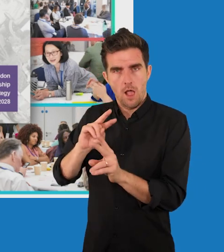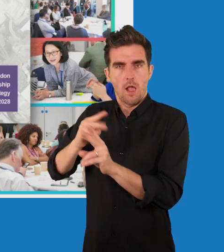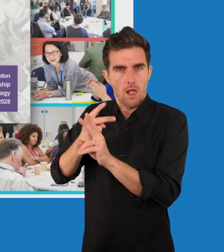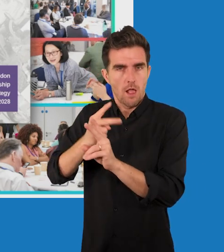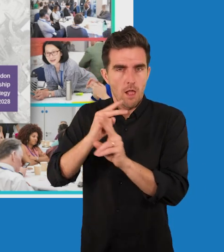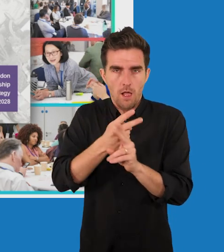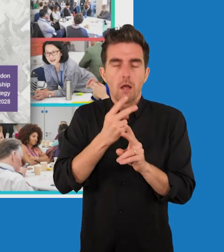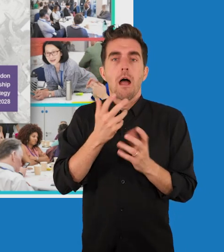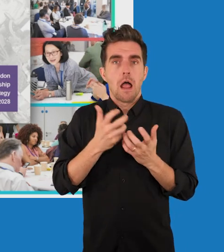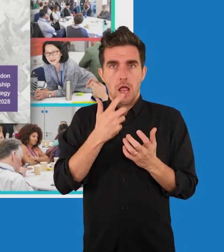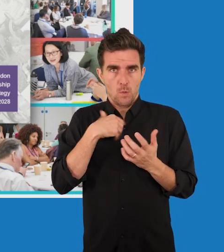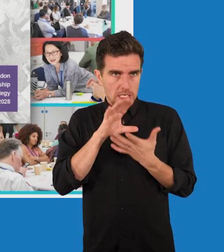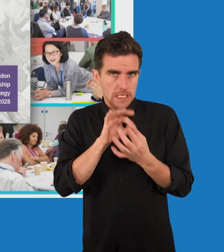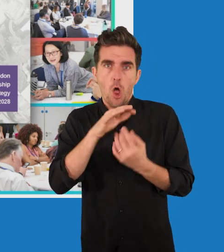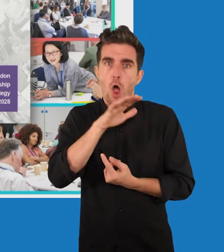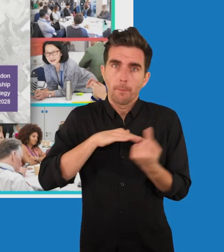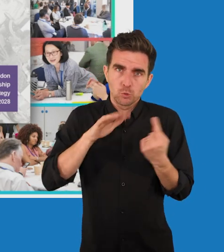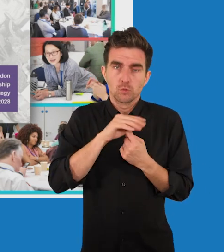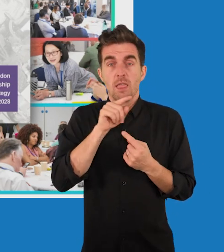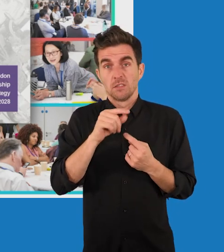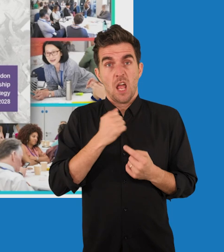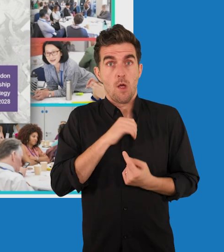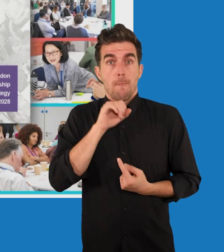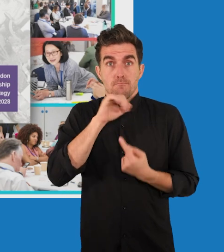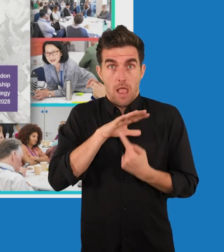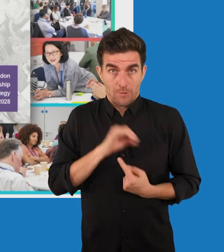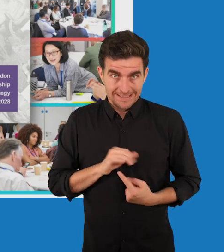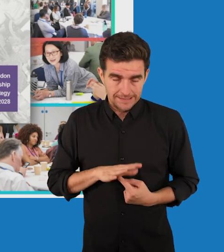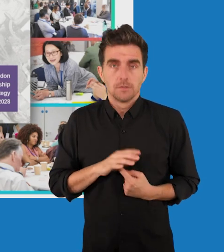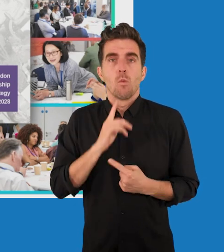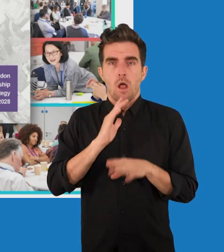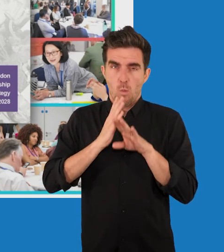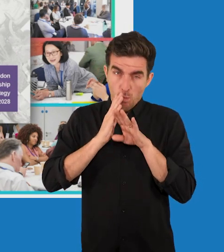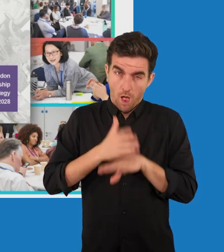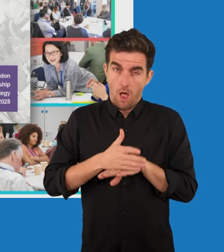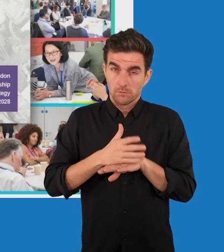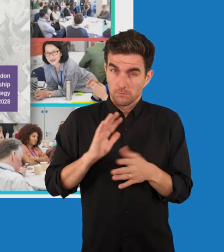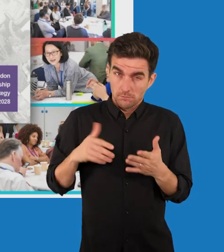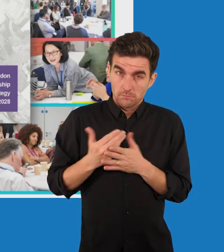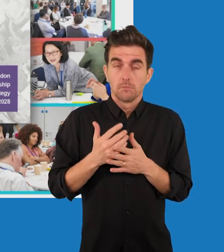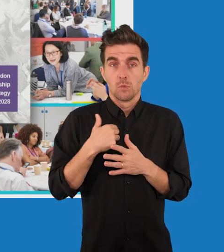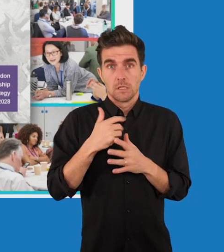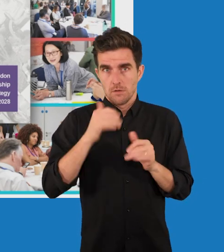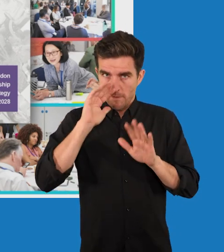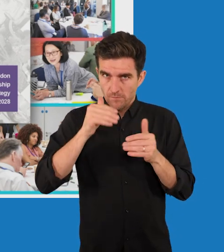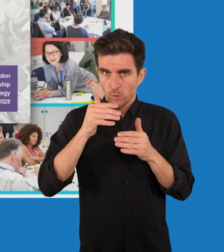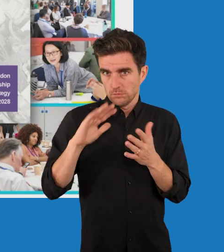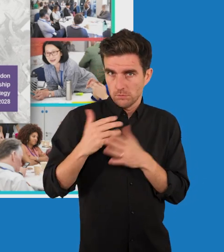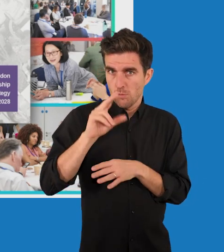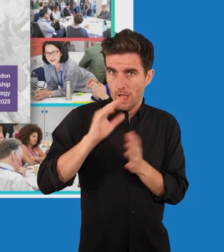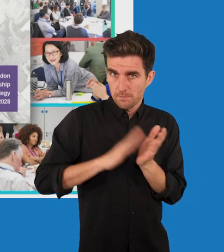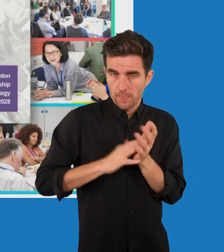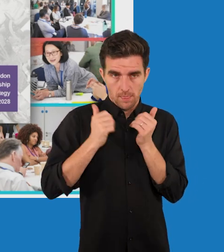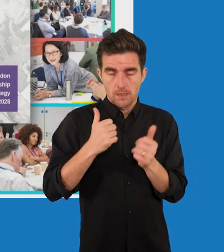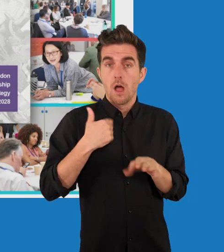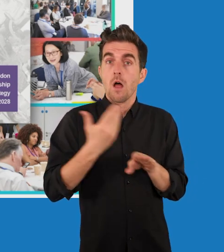can do that through working with our communities. But these are our priorities, and we've been working hard on these, and we had a real focus this last 12